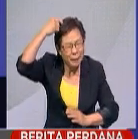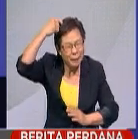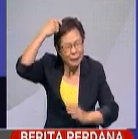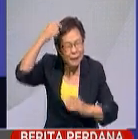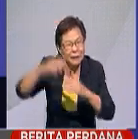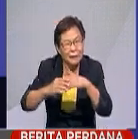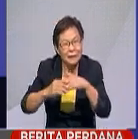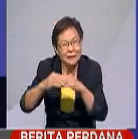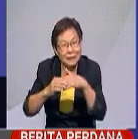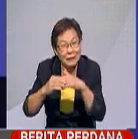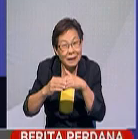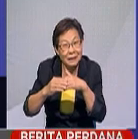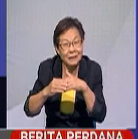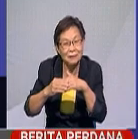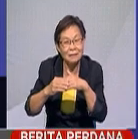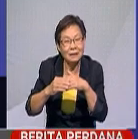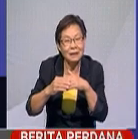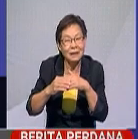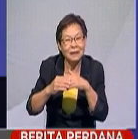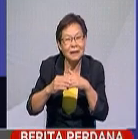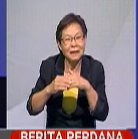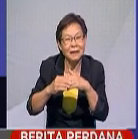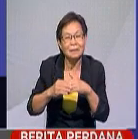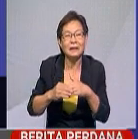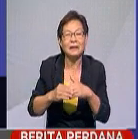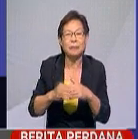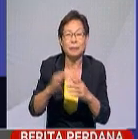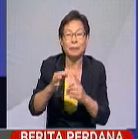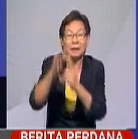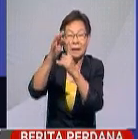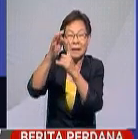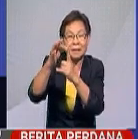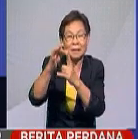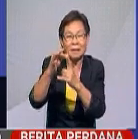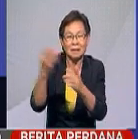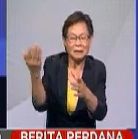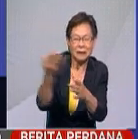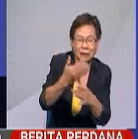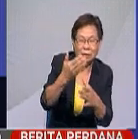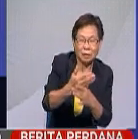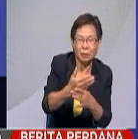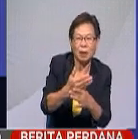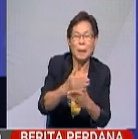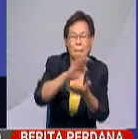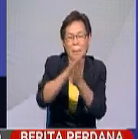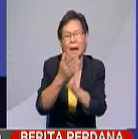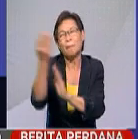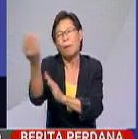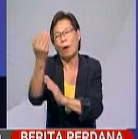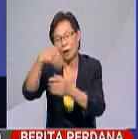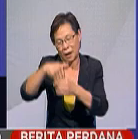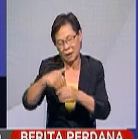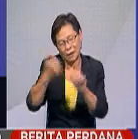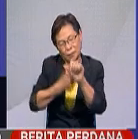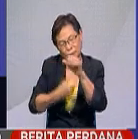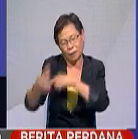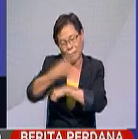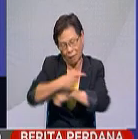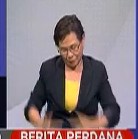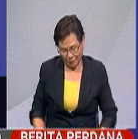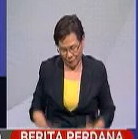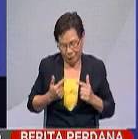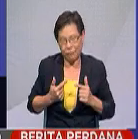agility, particularly when disruption has become the norm in our everyday